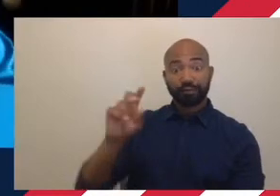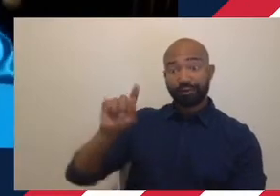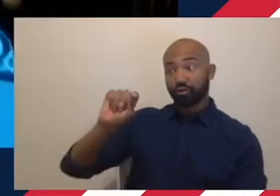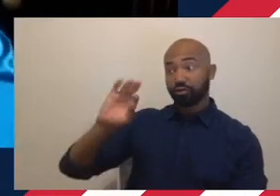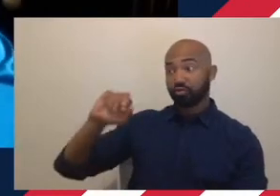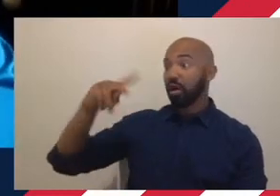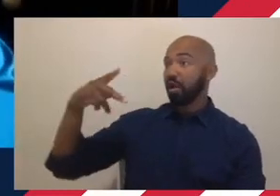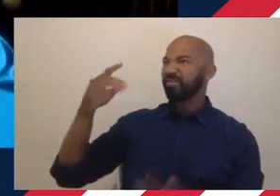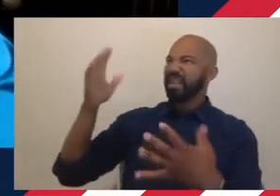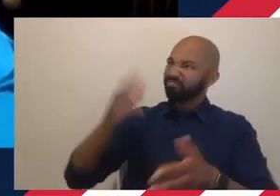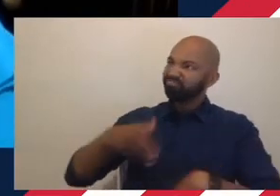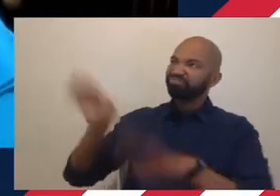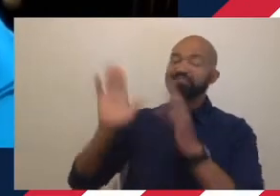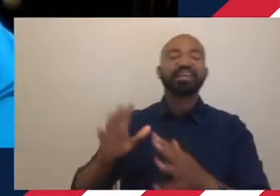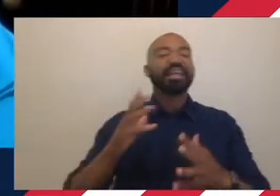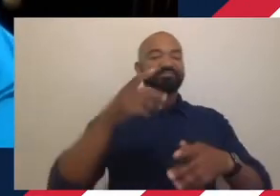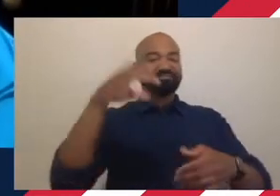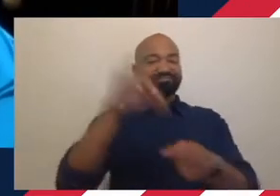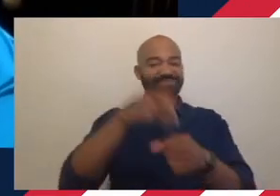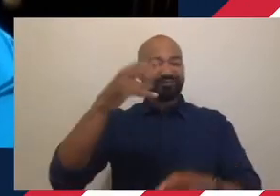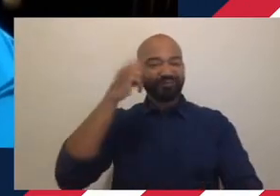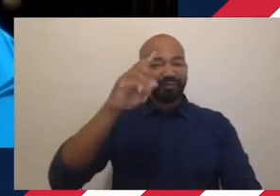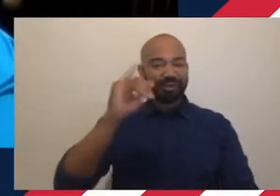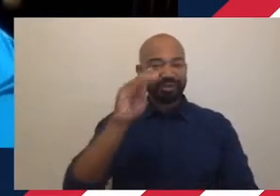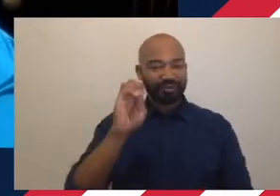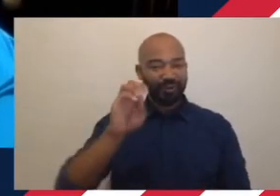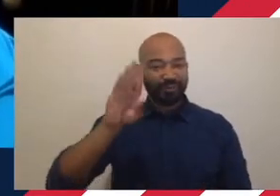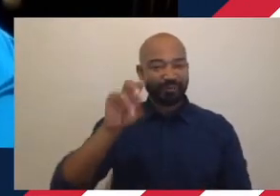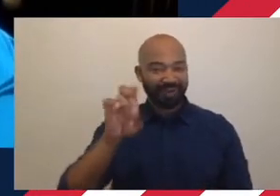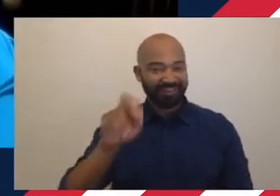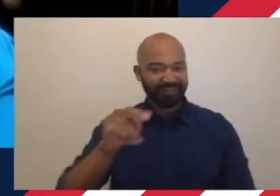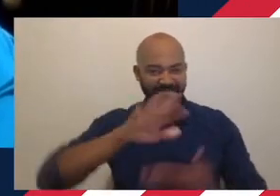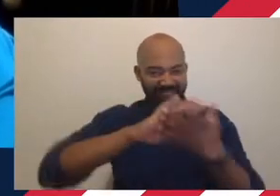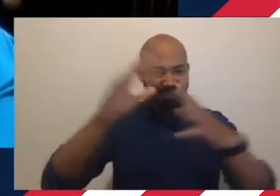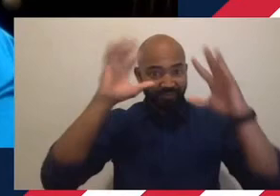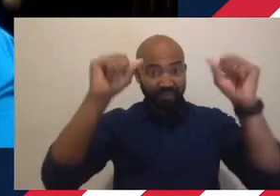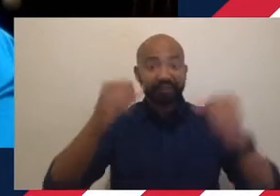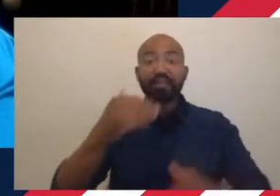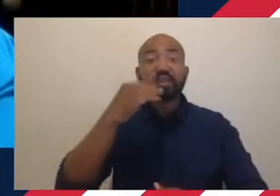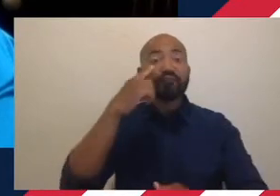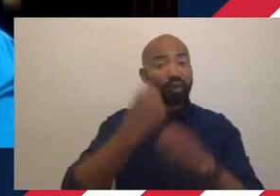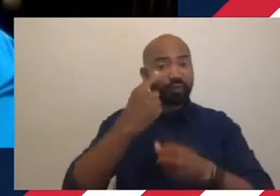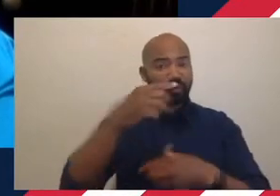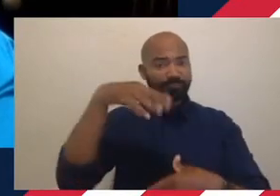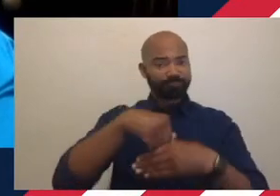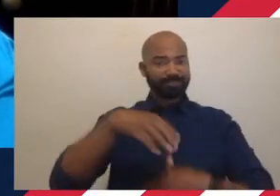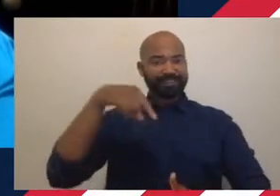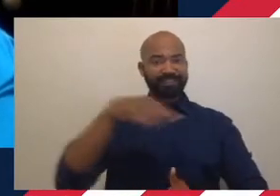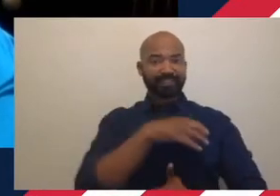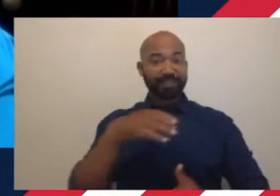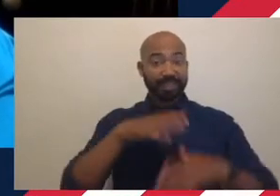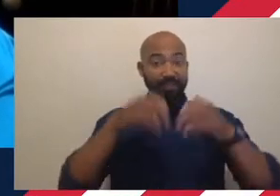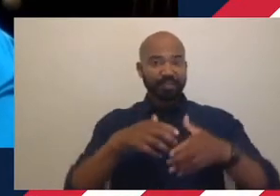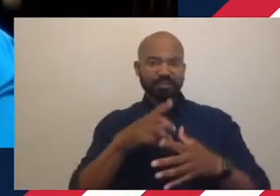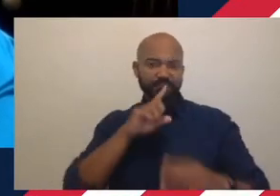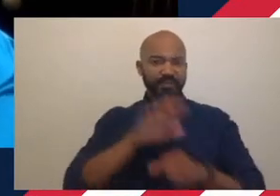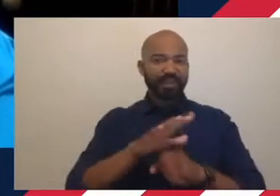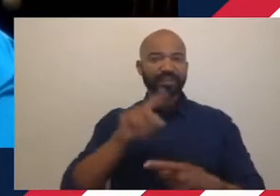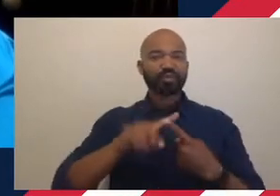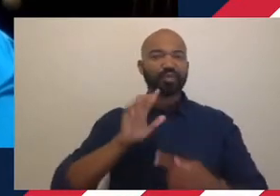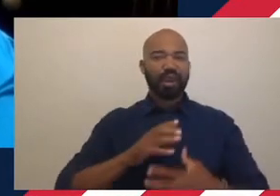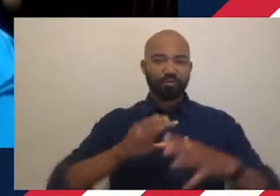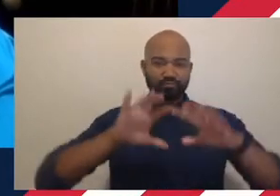Joe Biden president. Thank you to everyone on this committee for your commitment to our party and our